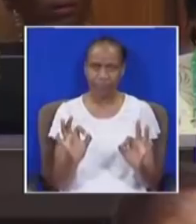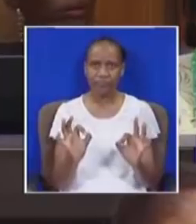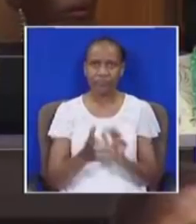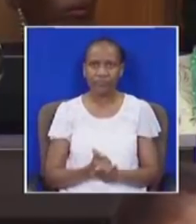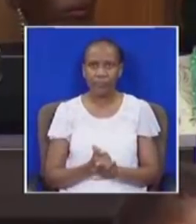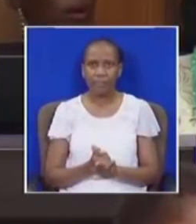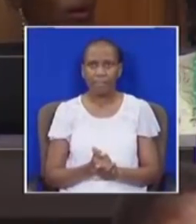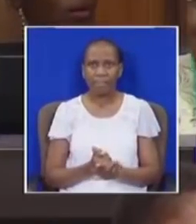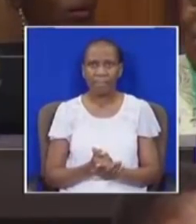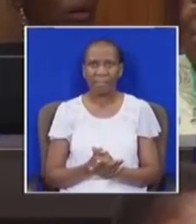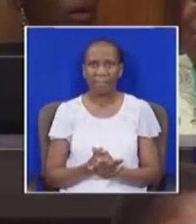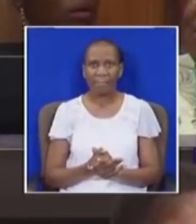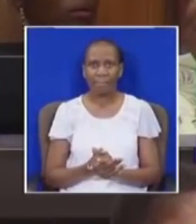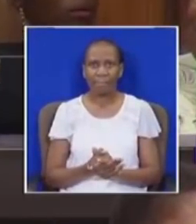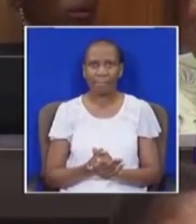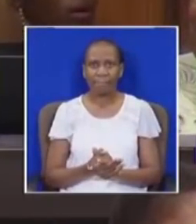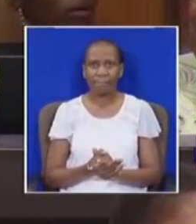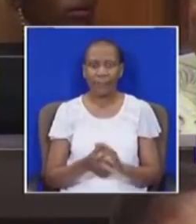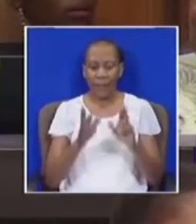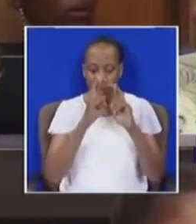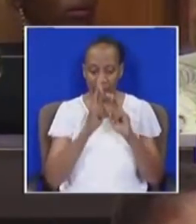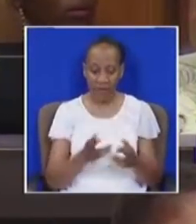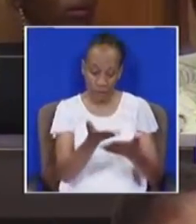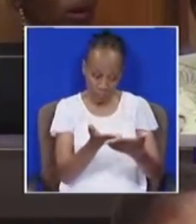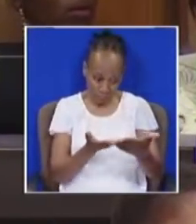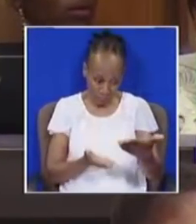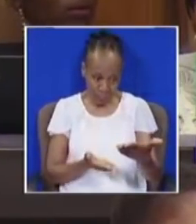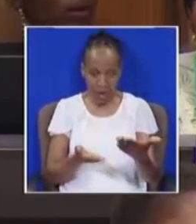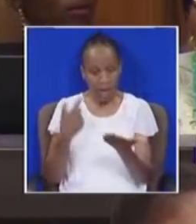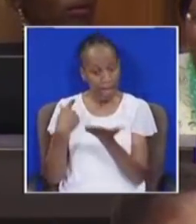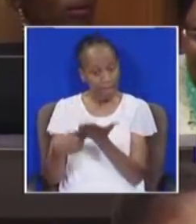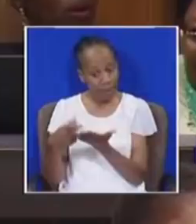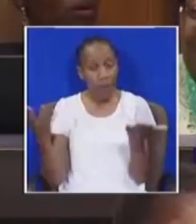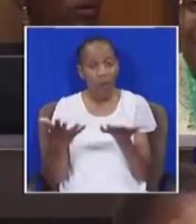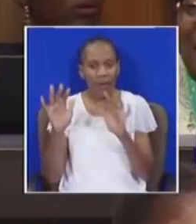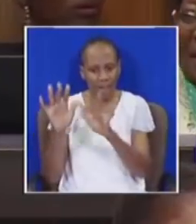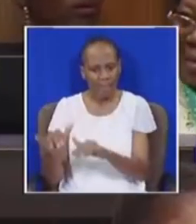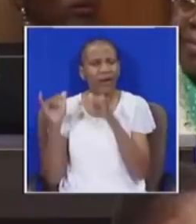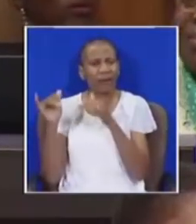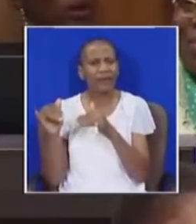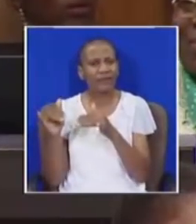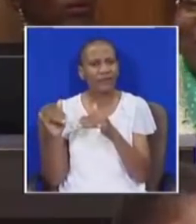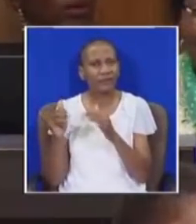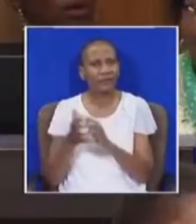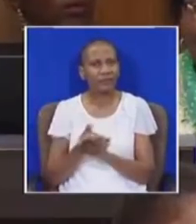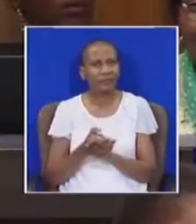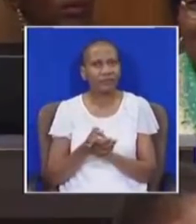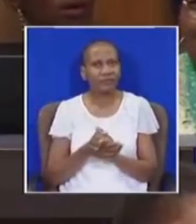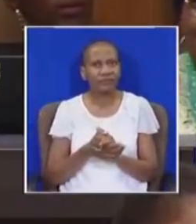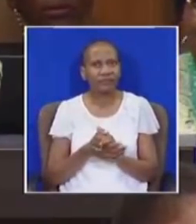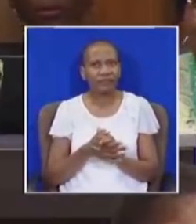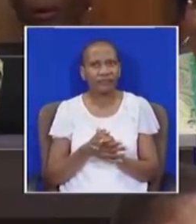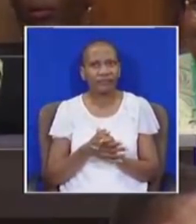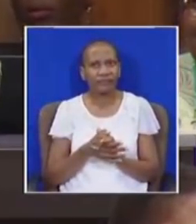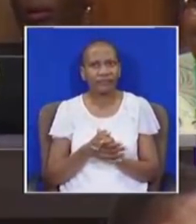also be, and the report must be tabled in Parliament for consideration and adoption. So we cannot try and... Point